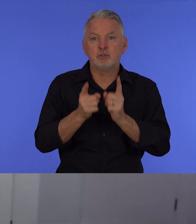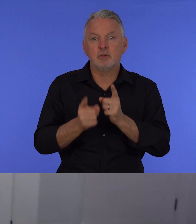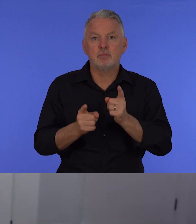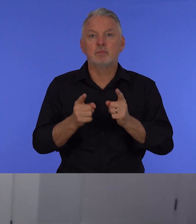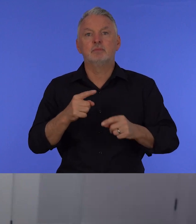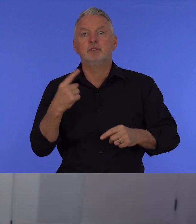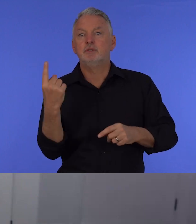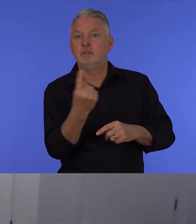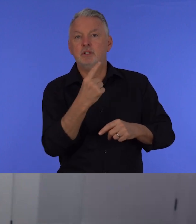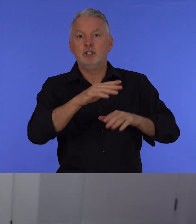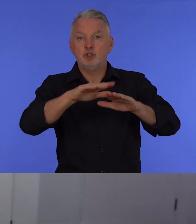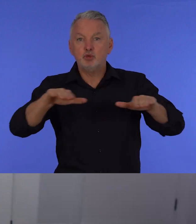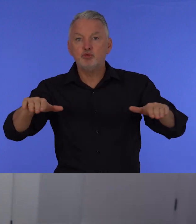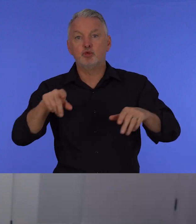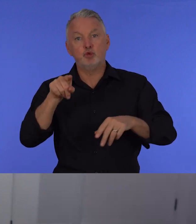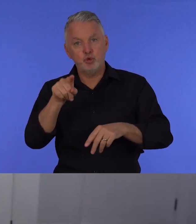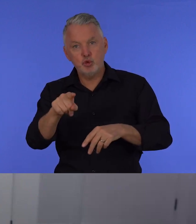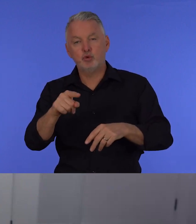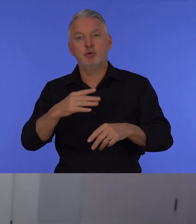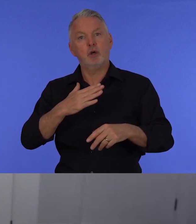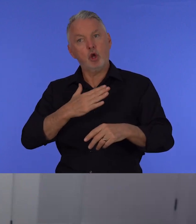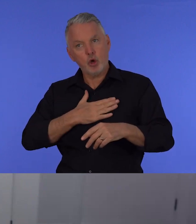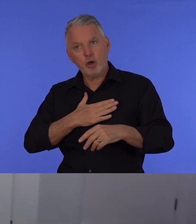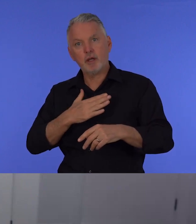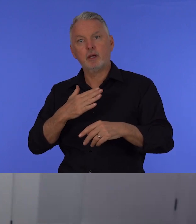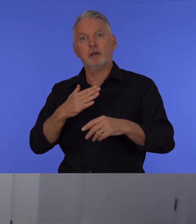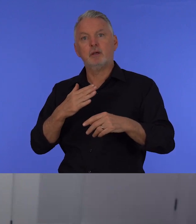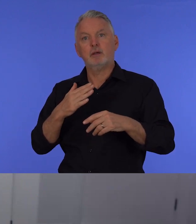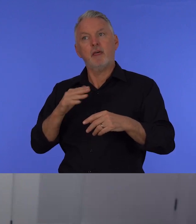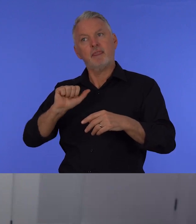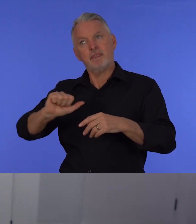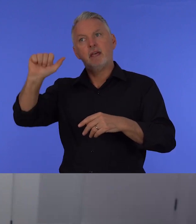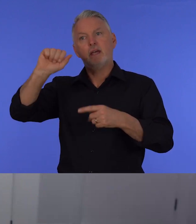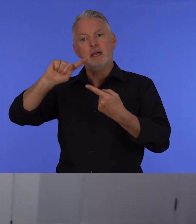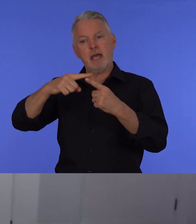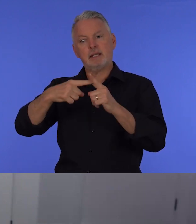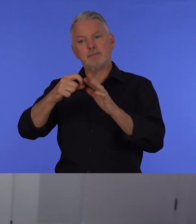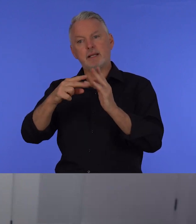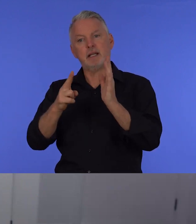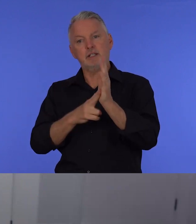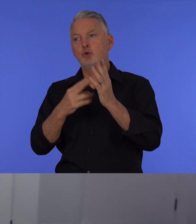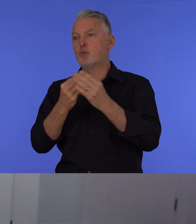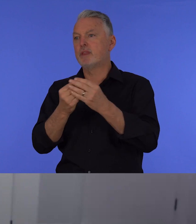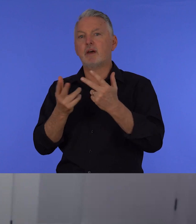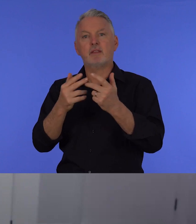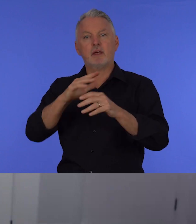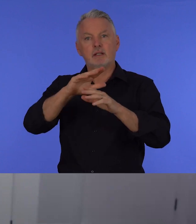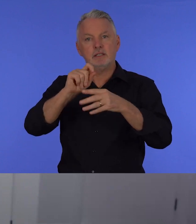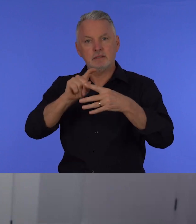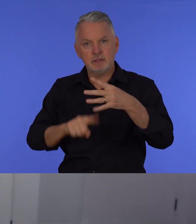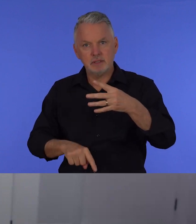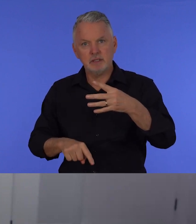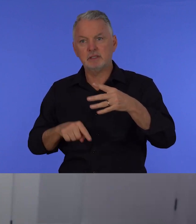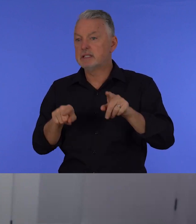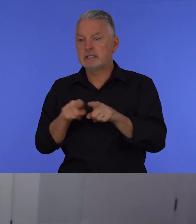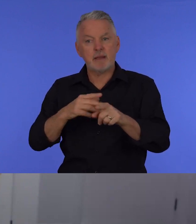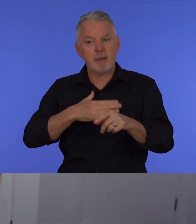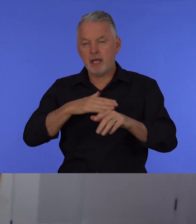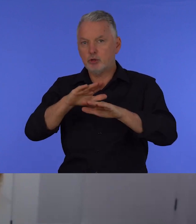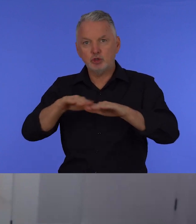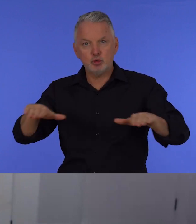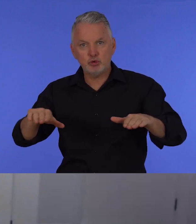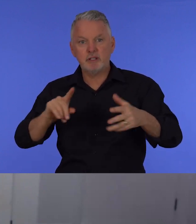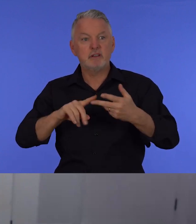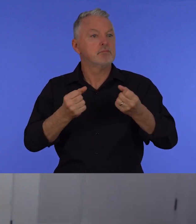to a mainstream thing. So I think a lot of families out there are doing that. But I do love that both yourself and Tracey have sort of said, like, you know, the expectation for